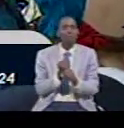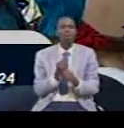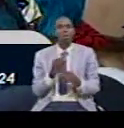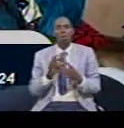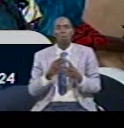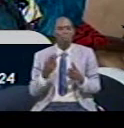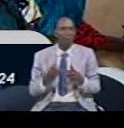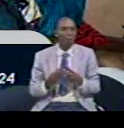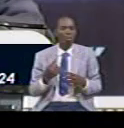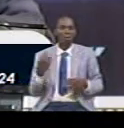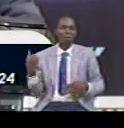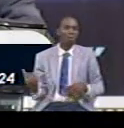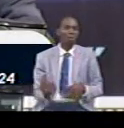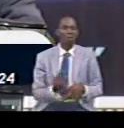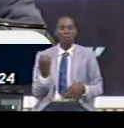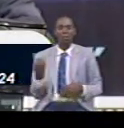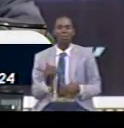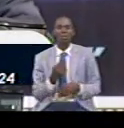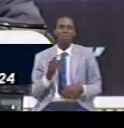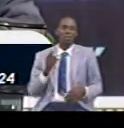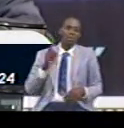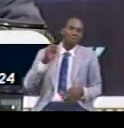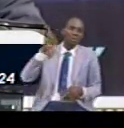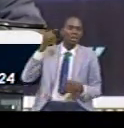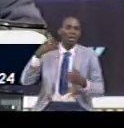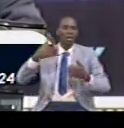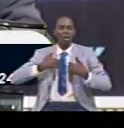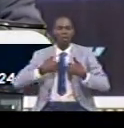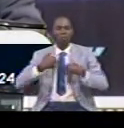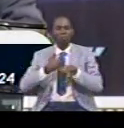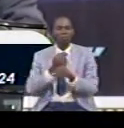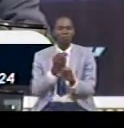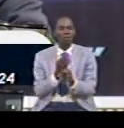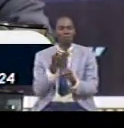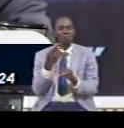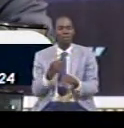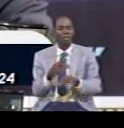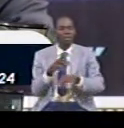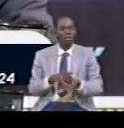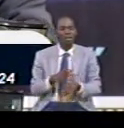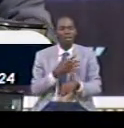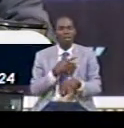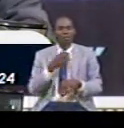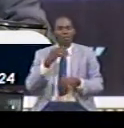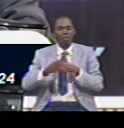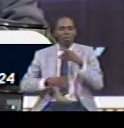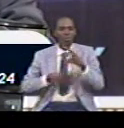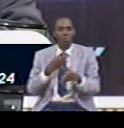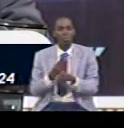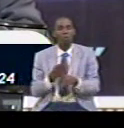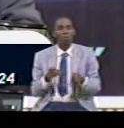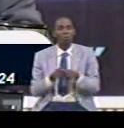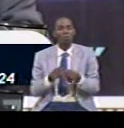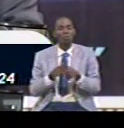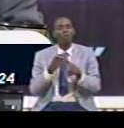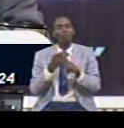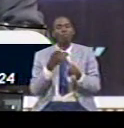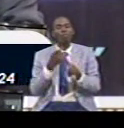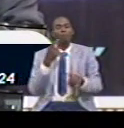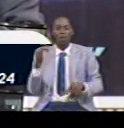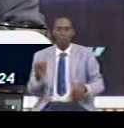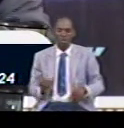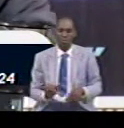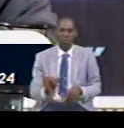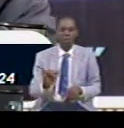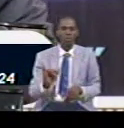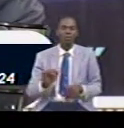ever thou hast formed the earth and the world, even from